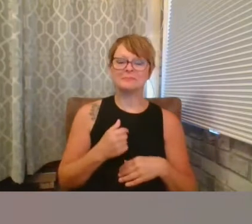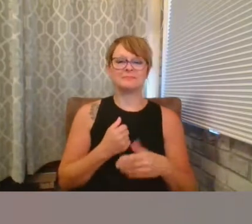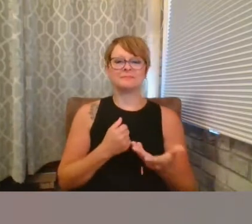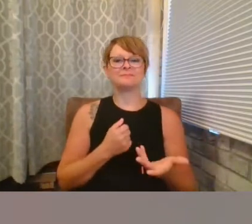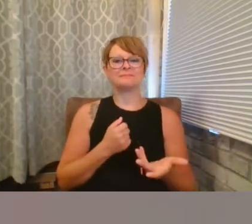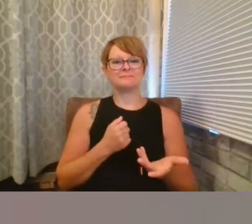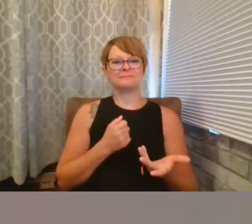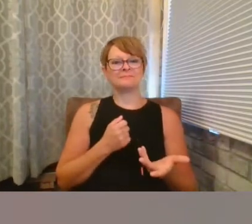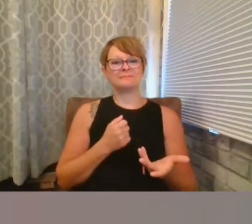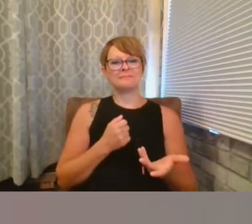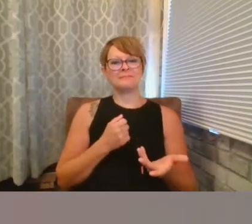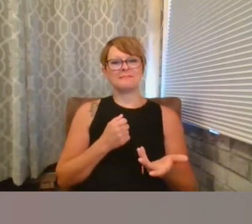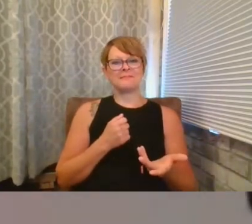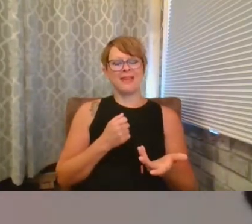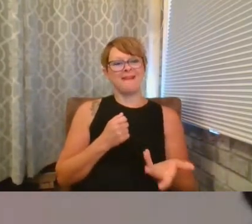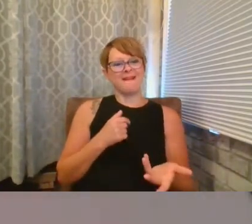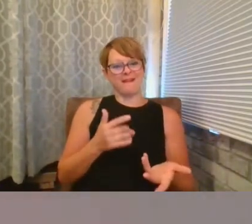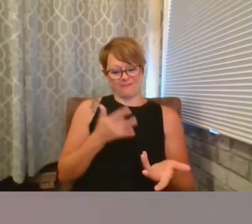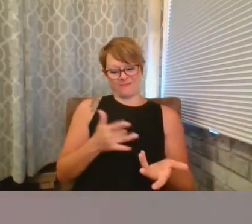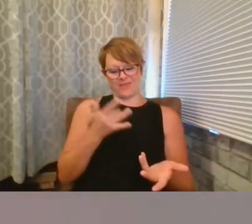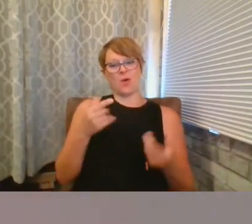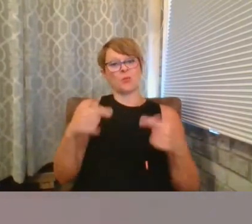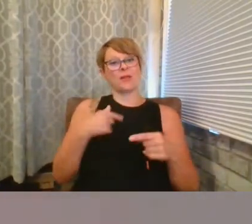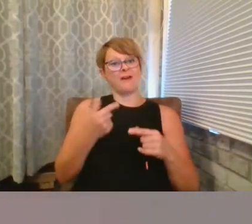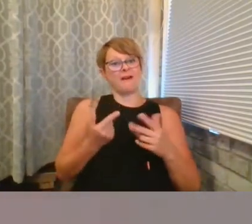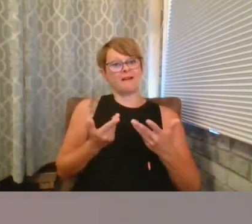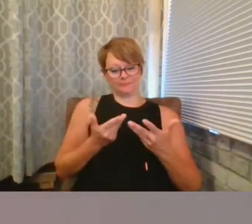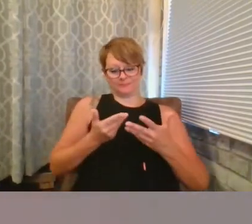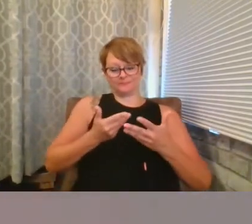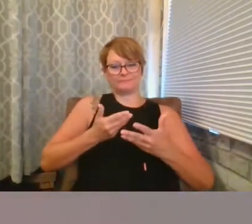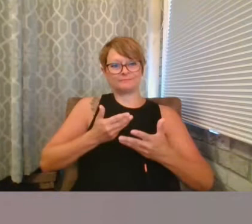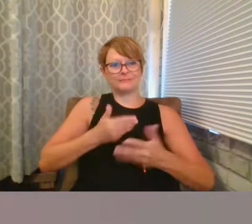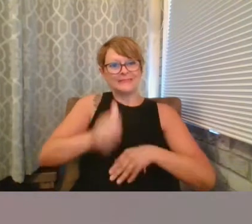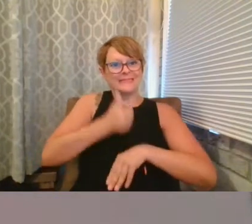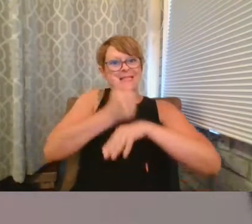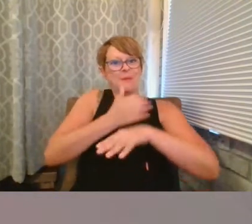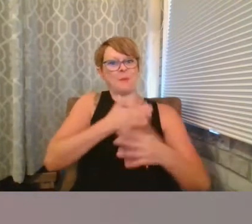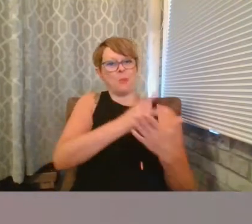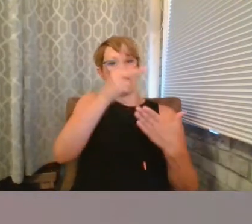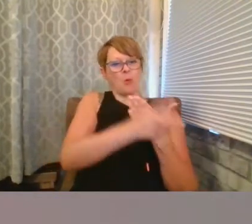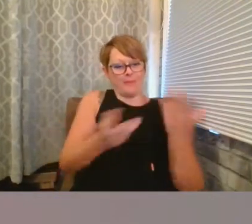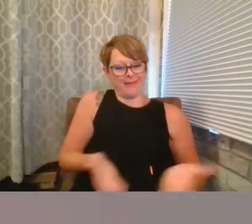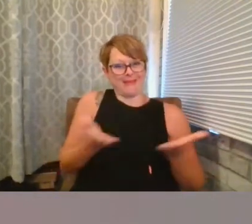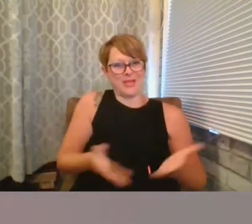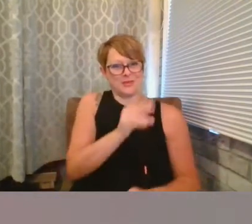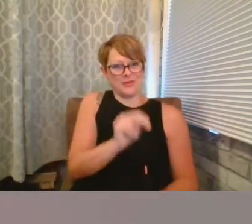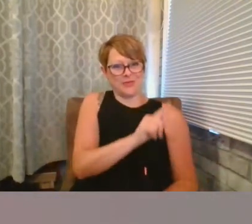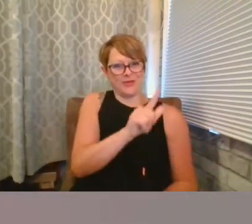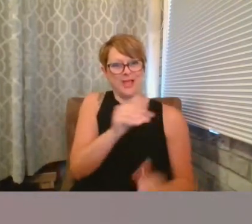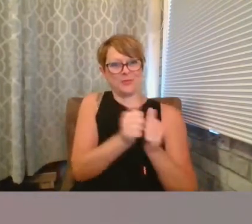a part in me when I started my program here with the Bollywood dancing,